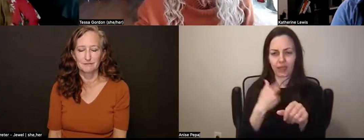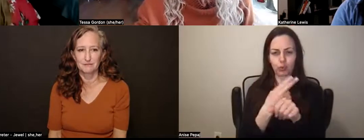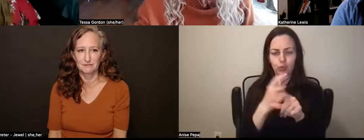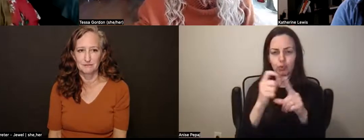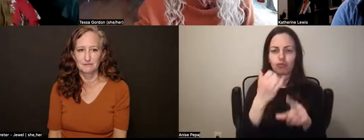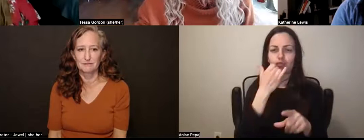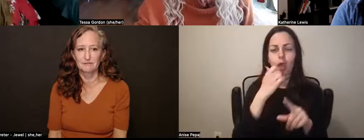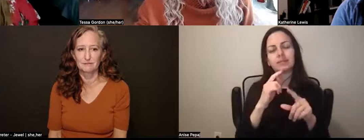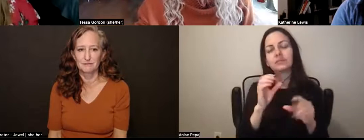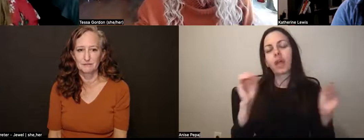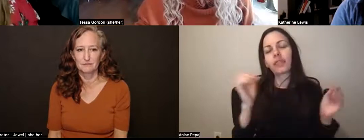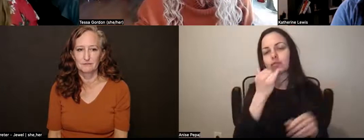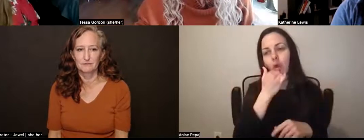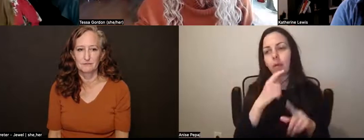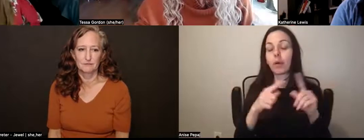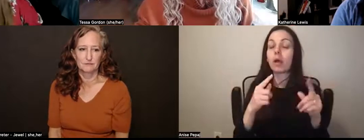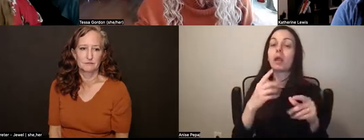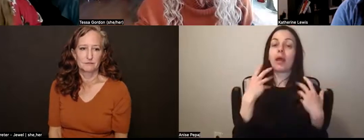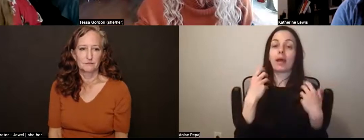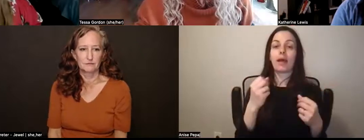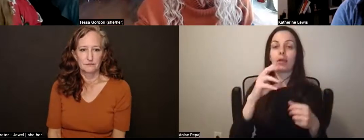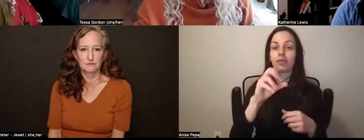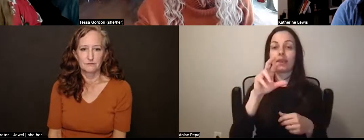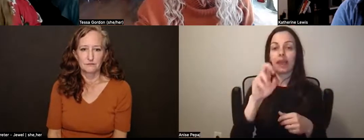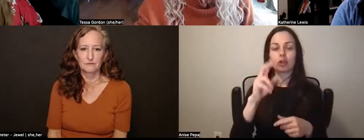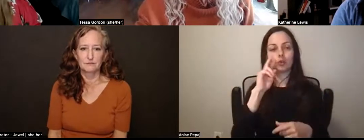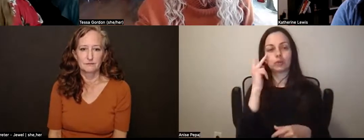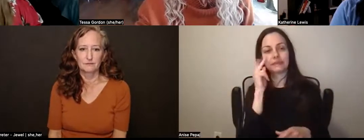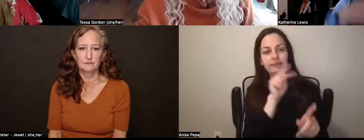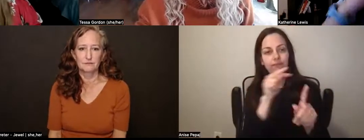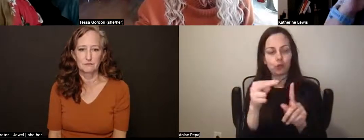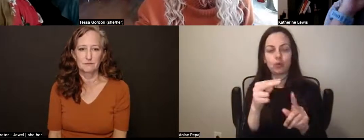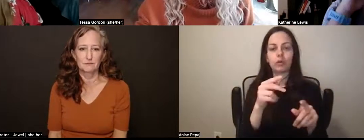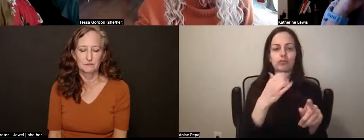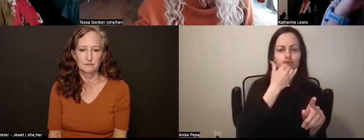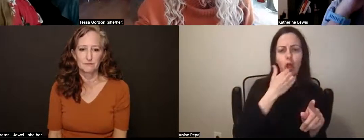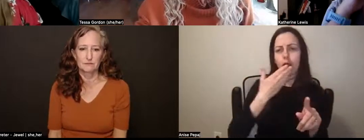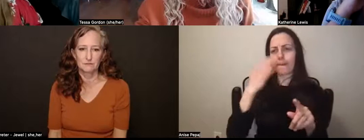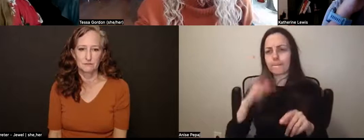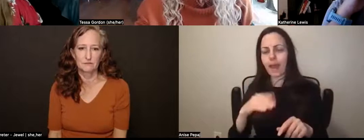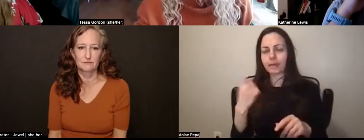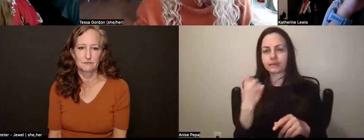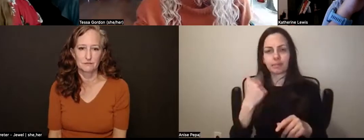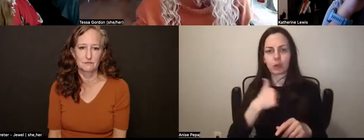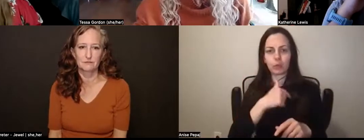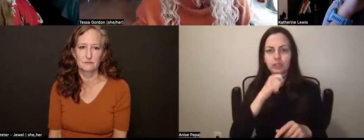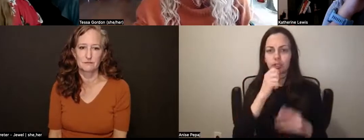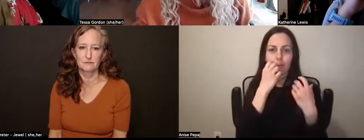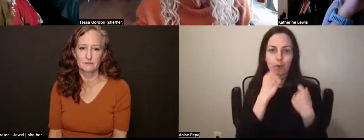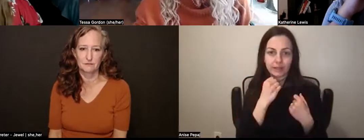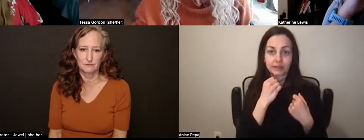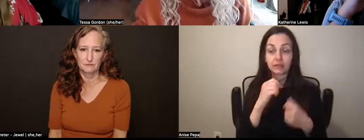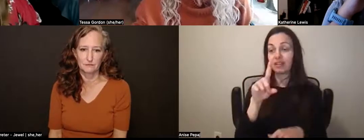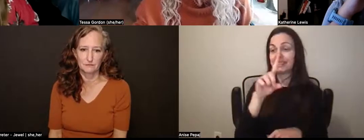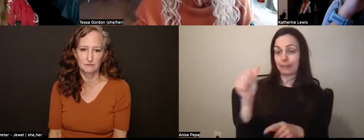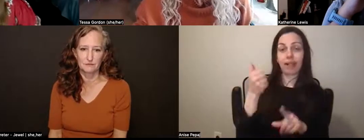medical field and in healthcare, it's what is perceived as wrong, bad, something that we shouldn't embrace. That disability is the